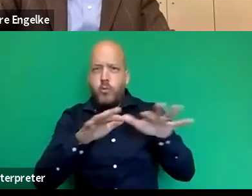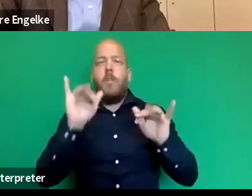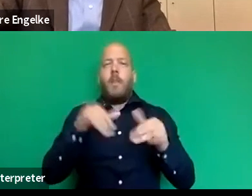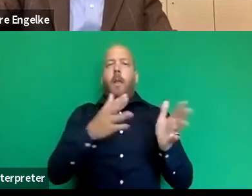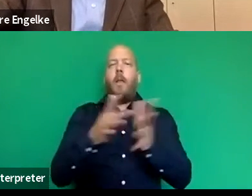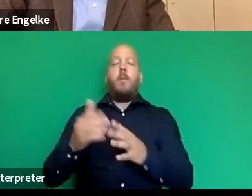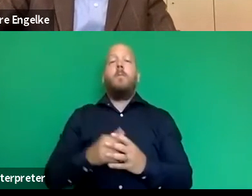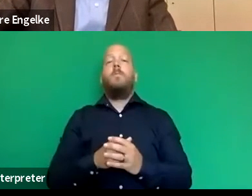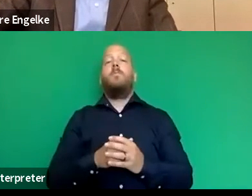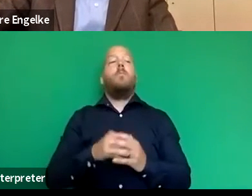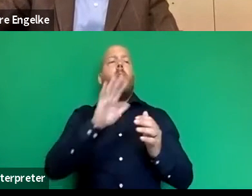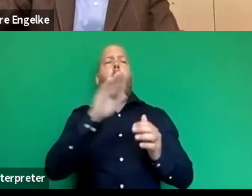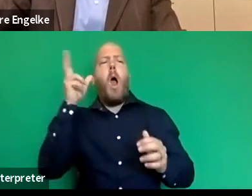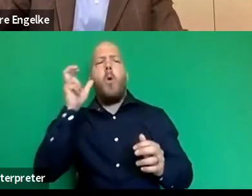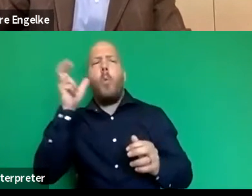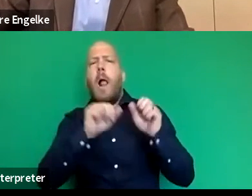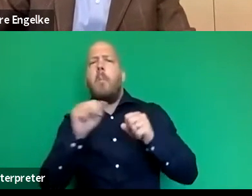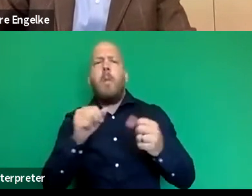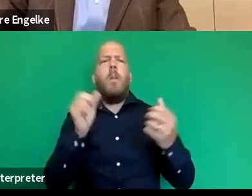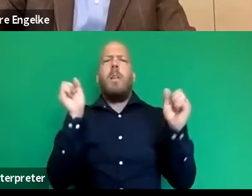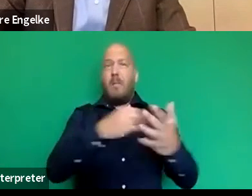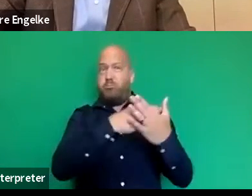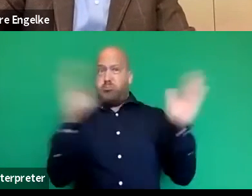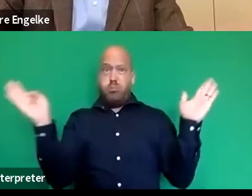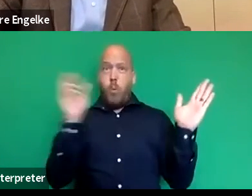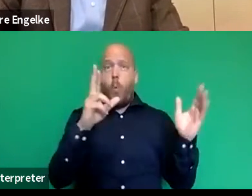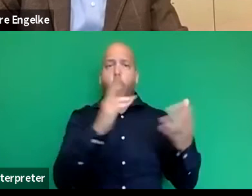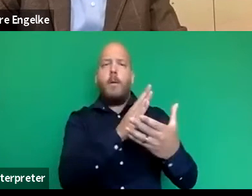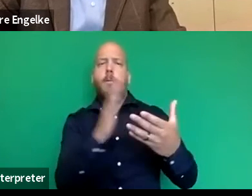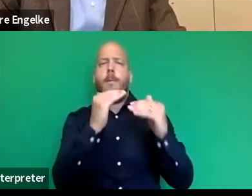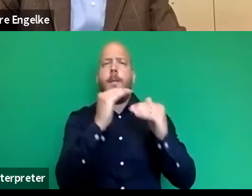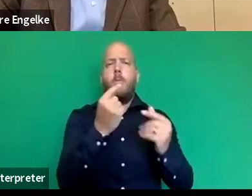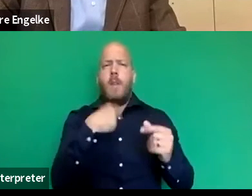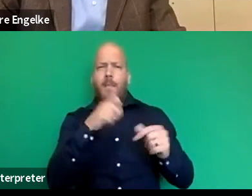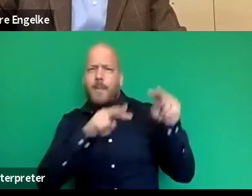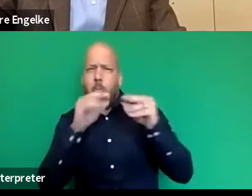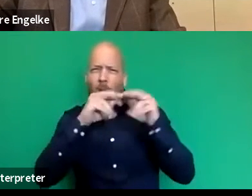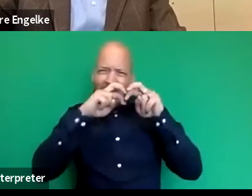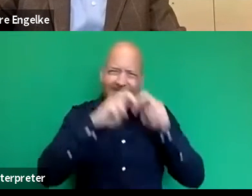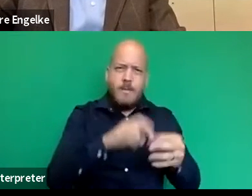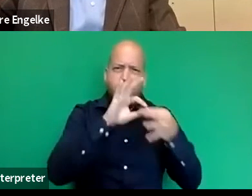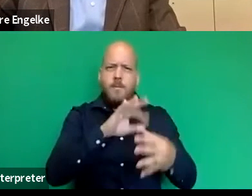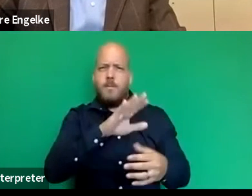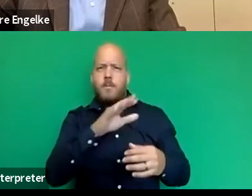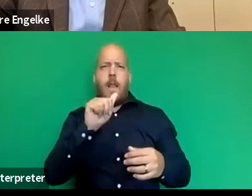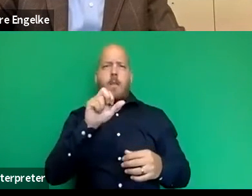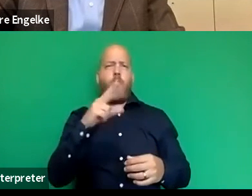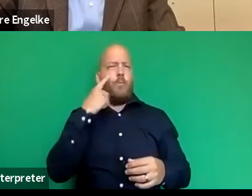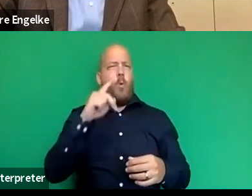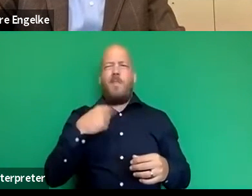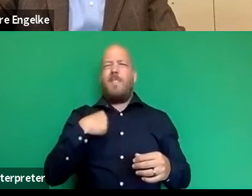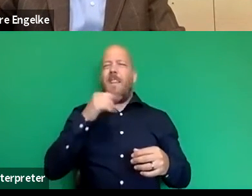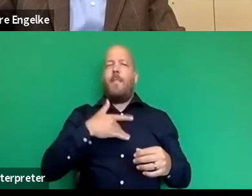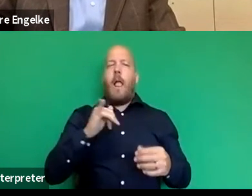capability make use of captions is something I don't see very much of in terms of exploration, but